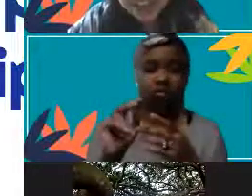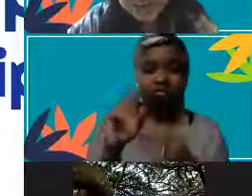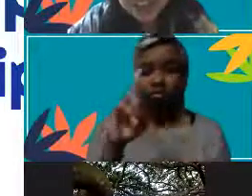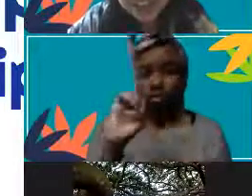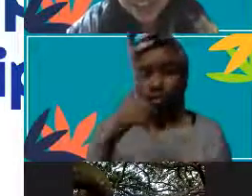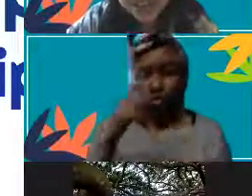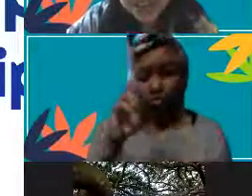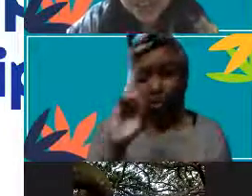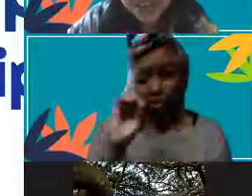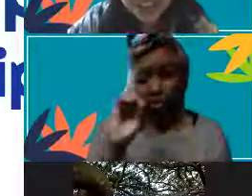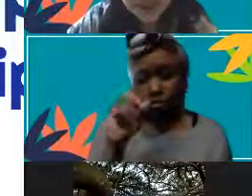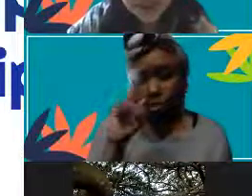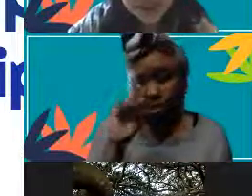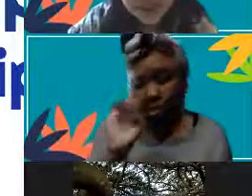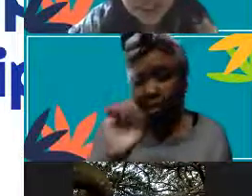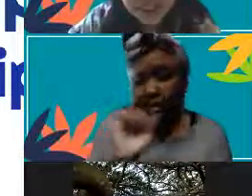required to sustain life